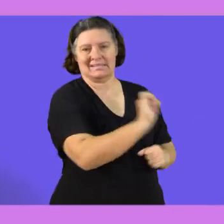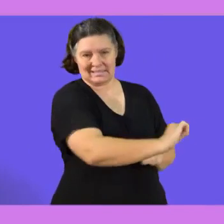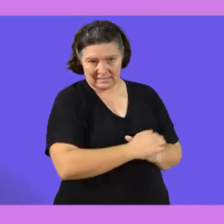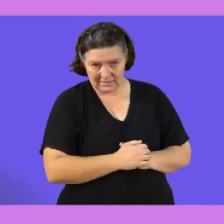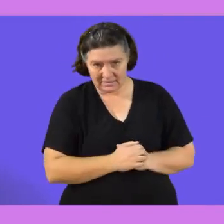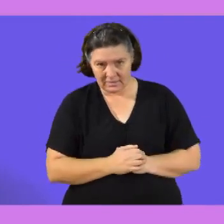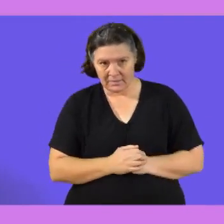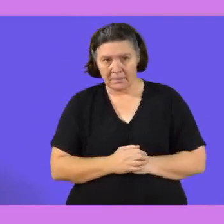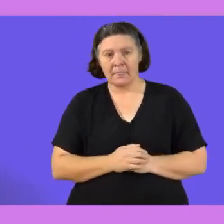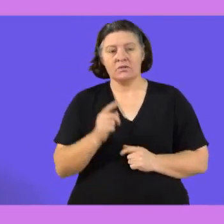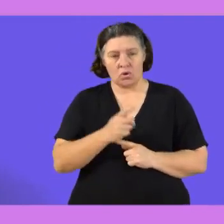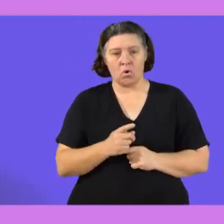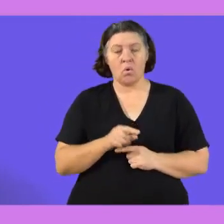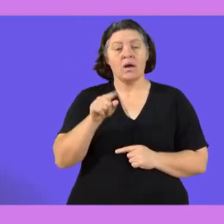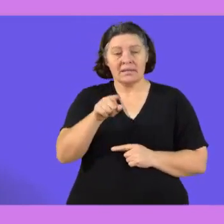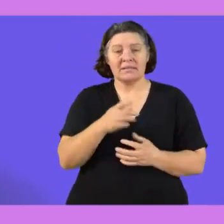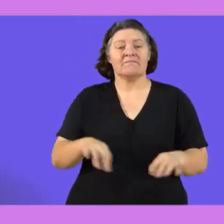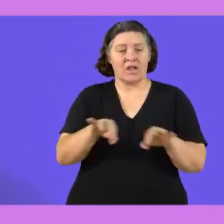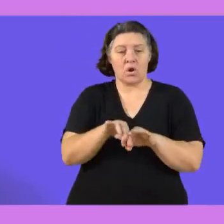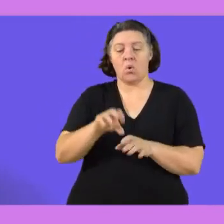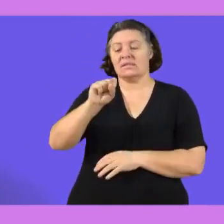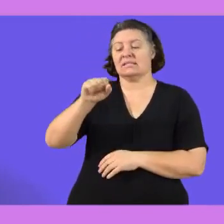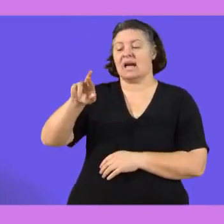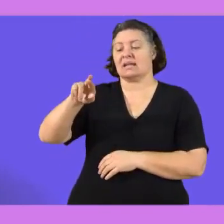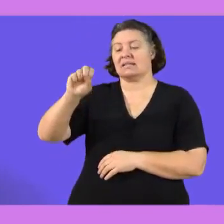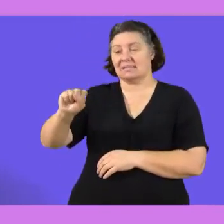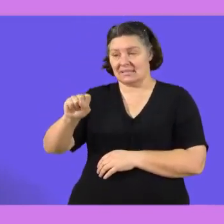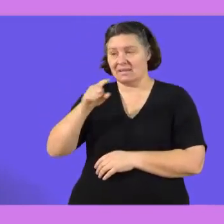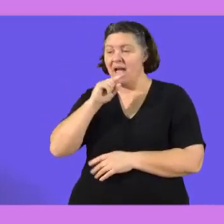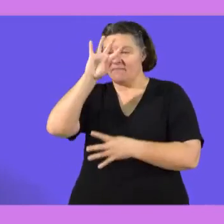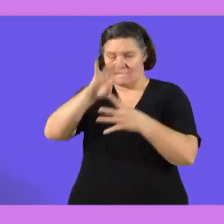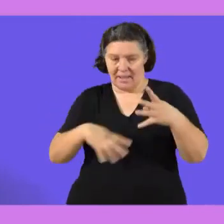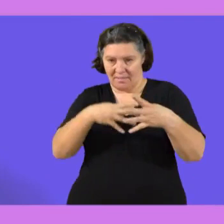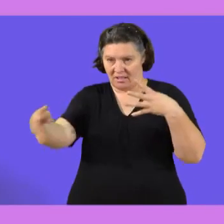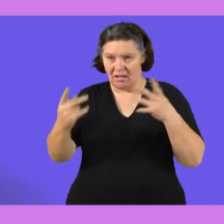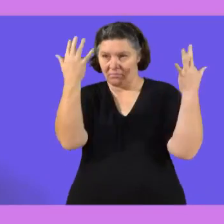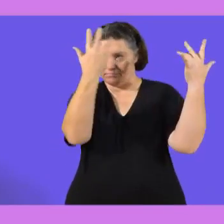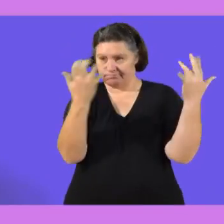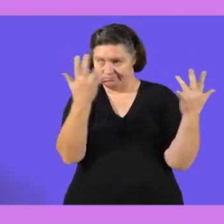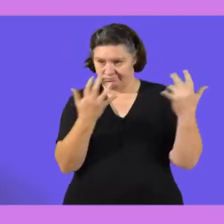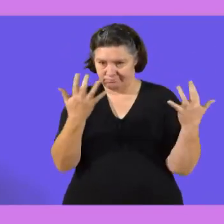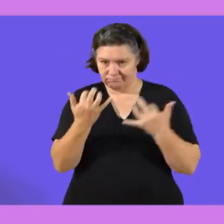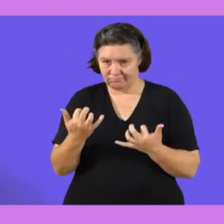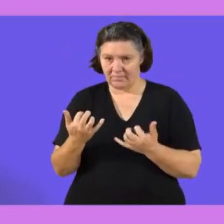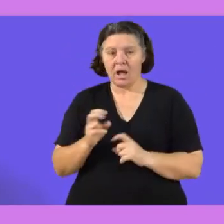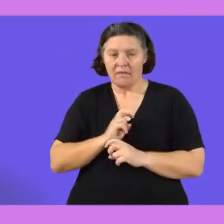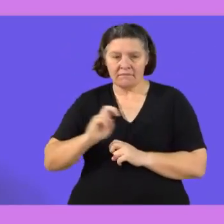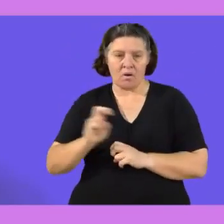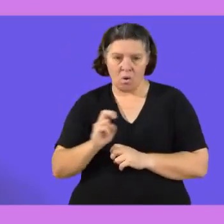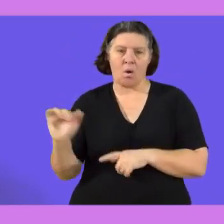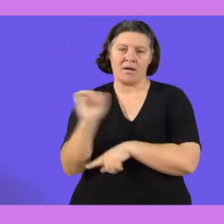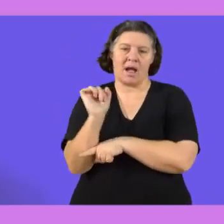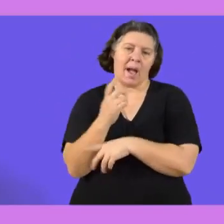right? Based on the value of the vehicle, the South African Revenue Services, that SARS, produces a table that is used